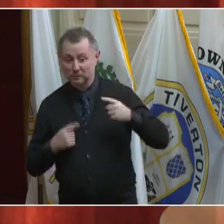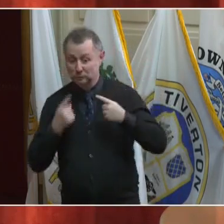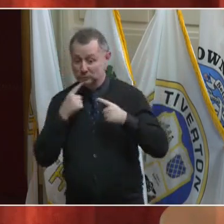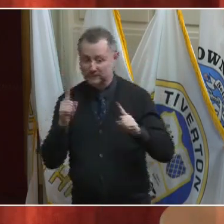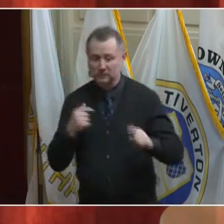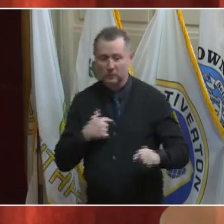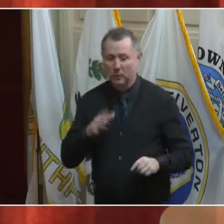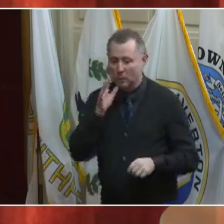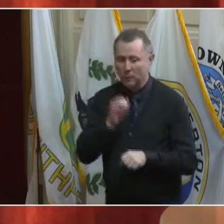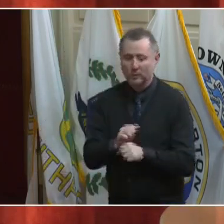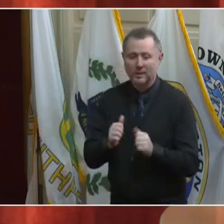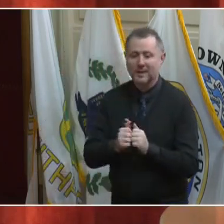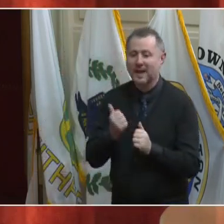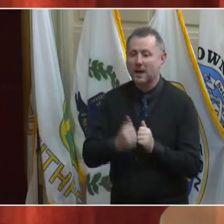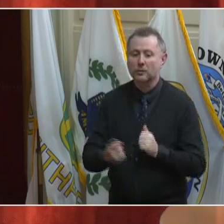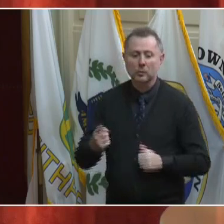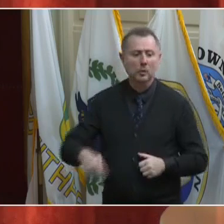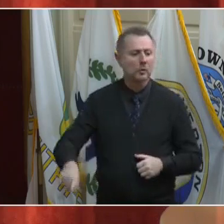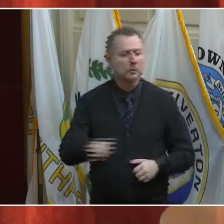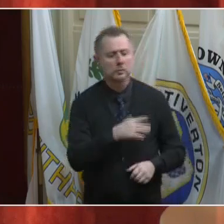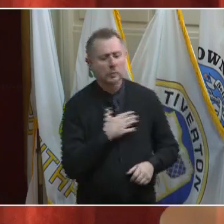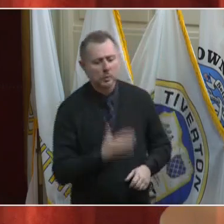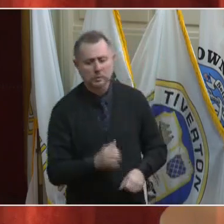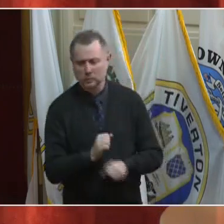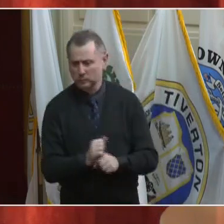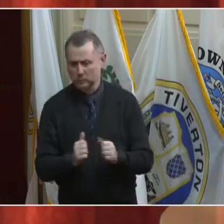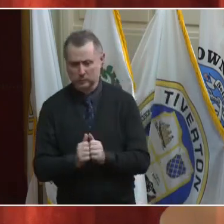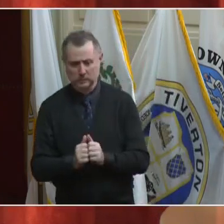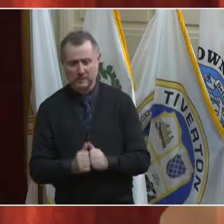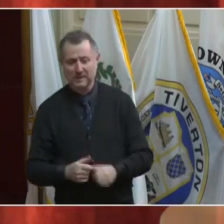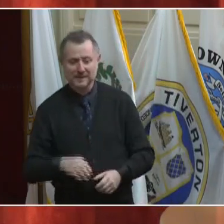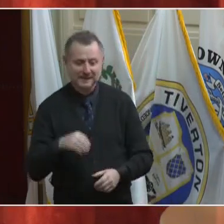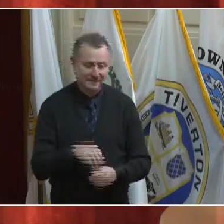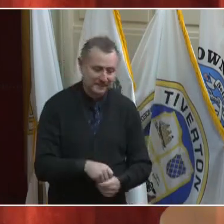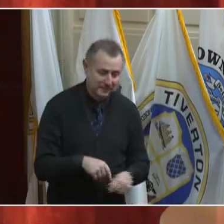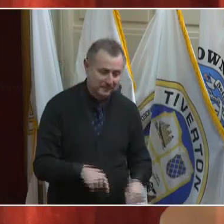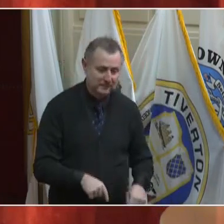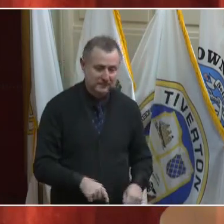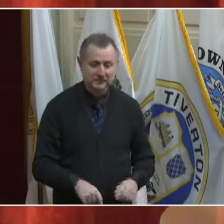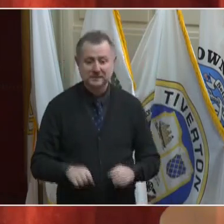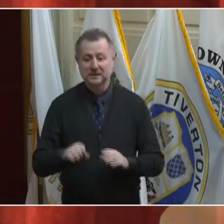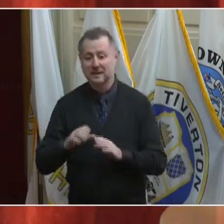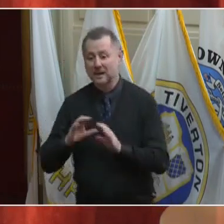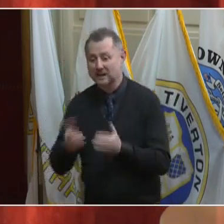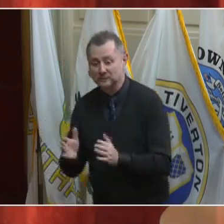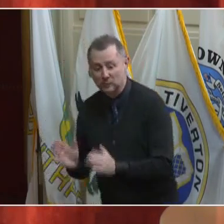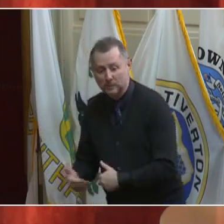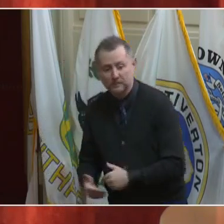who is willing to do the work, both in and outside the classroom.